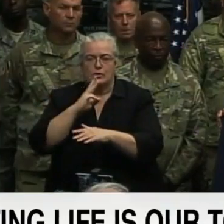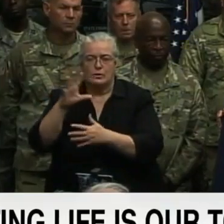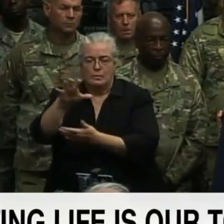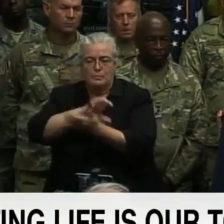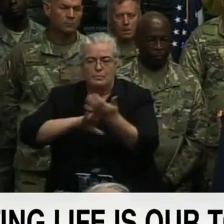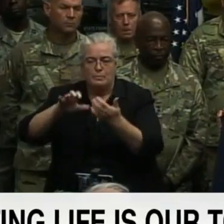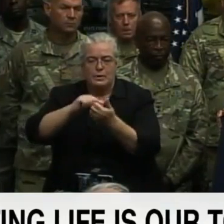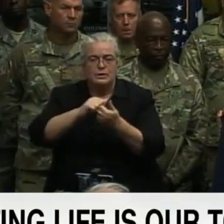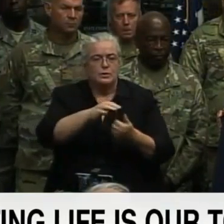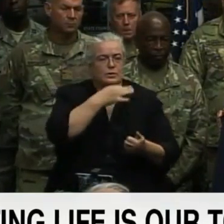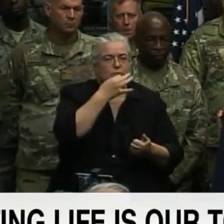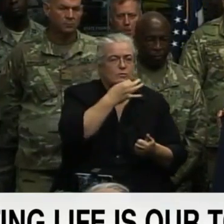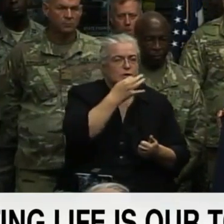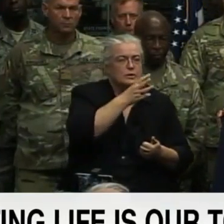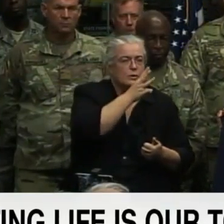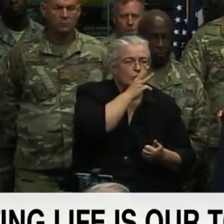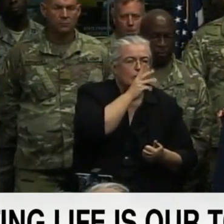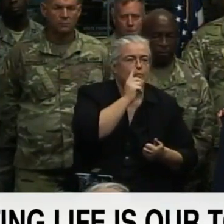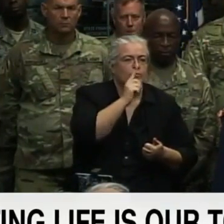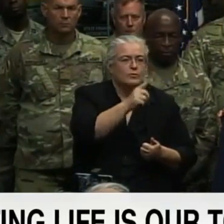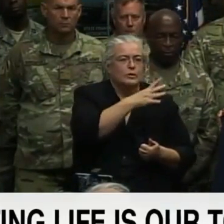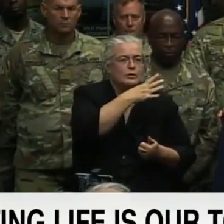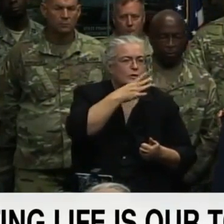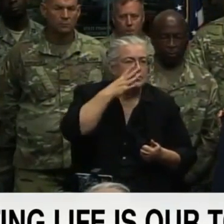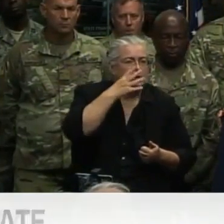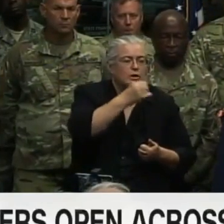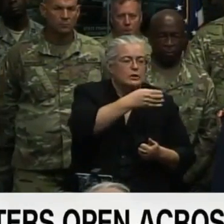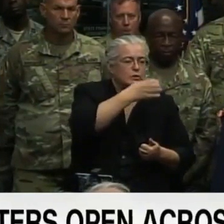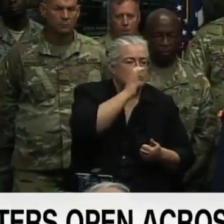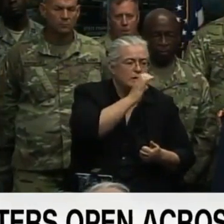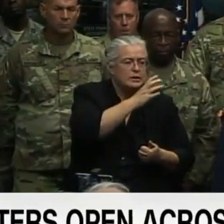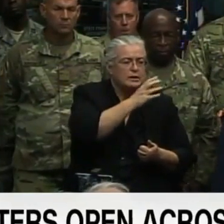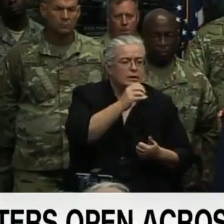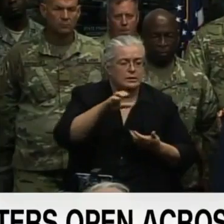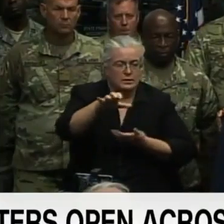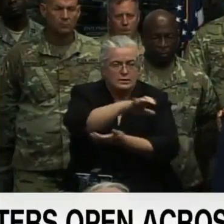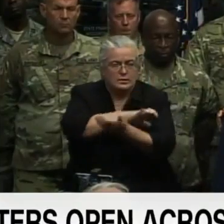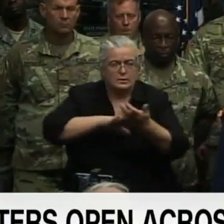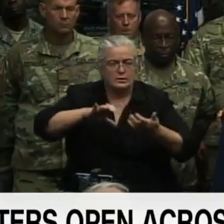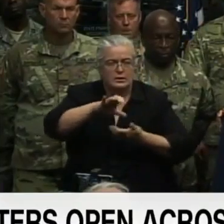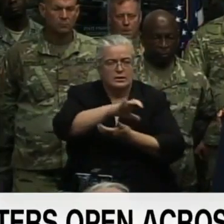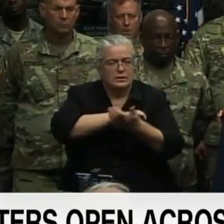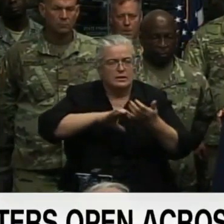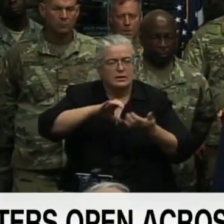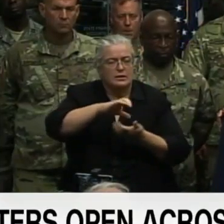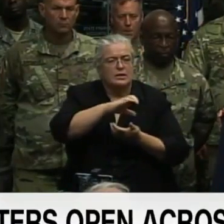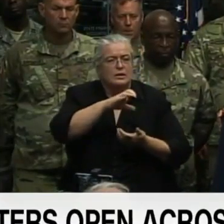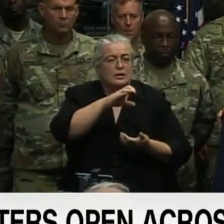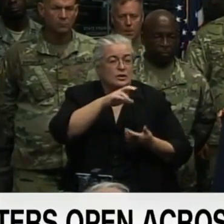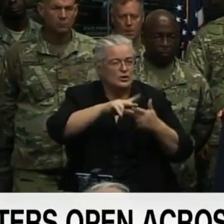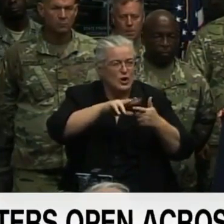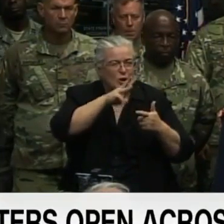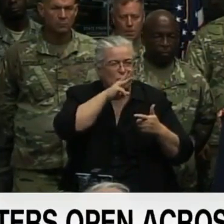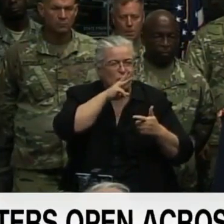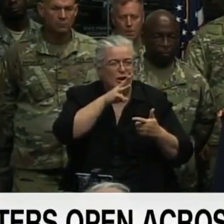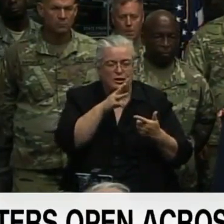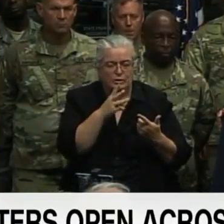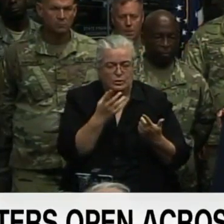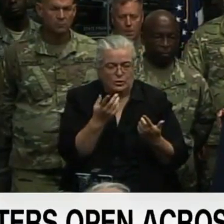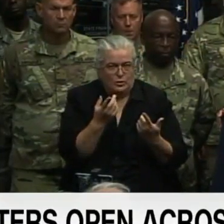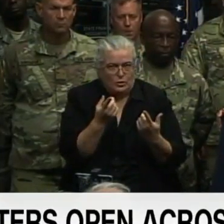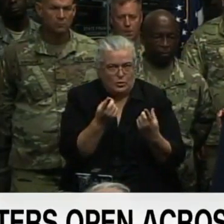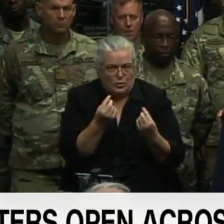with fresh water that's used for agriculture, for drinking, for other uses, and causing massive salt water intrusion that takes years to